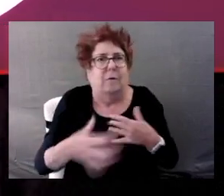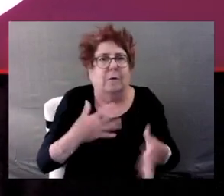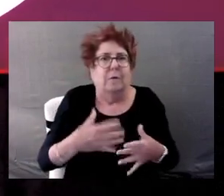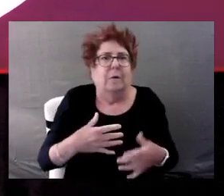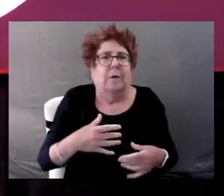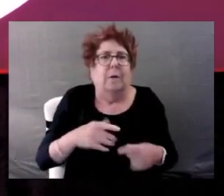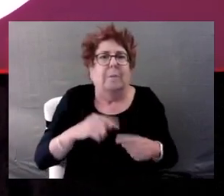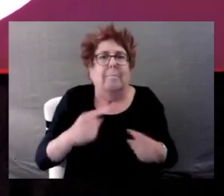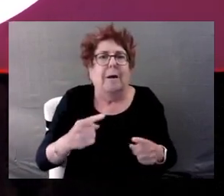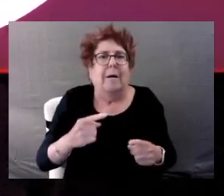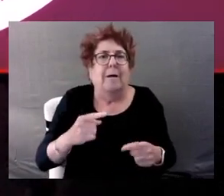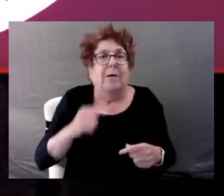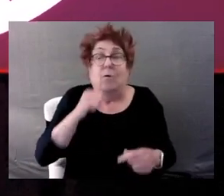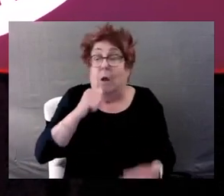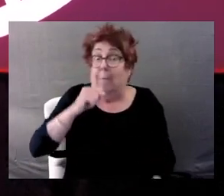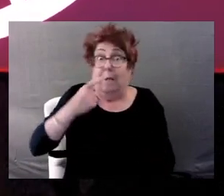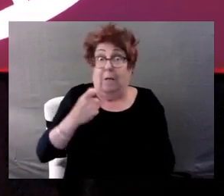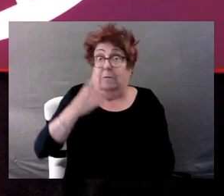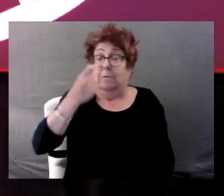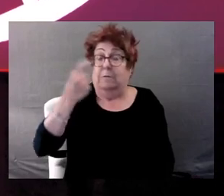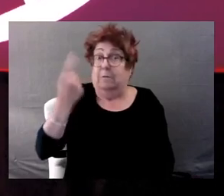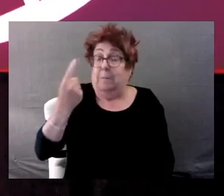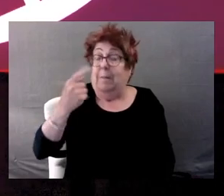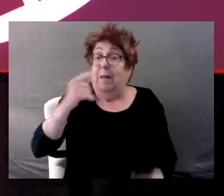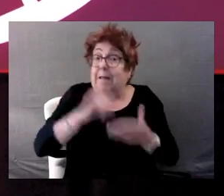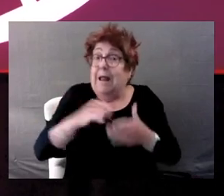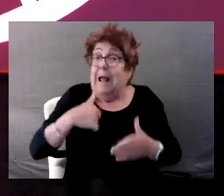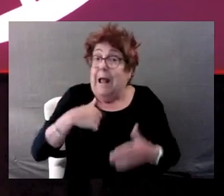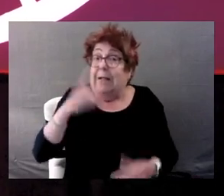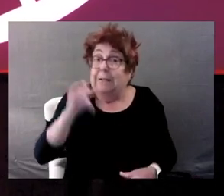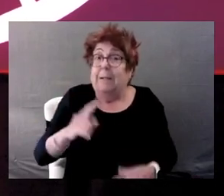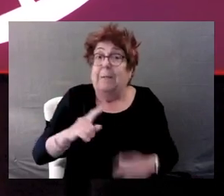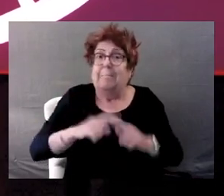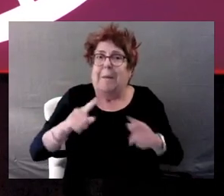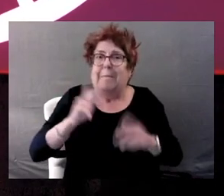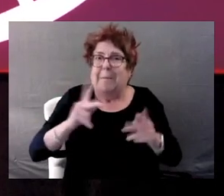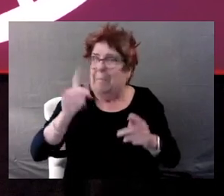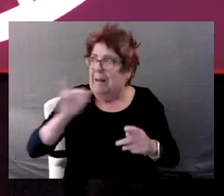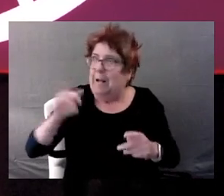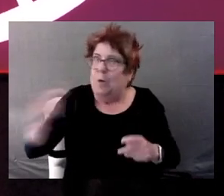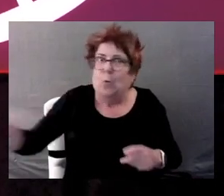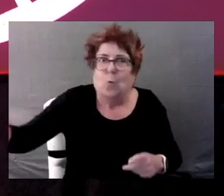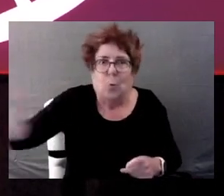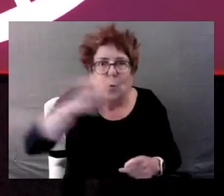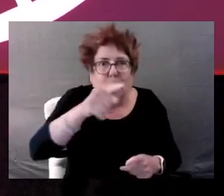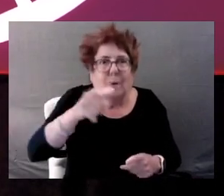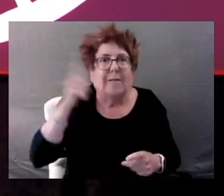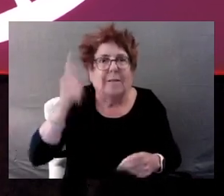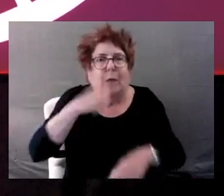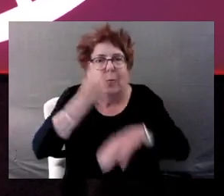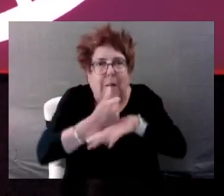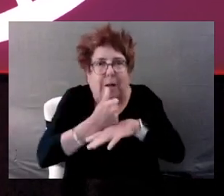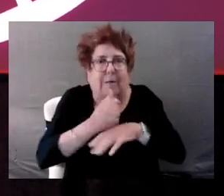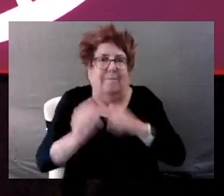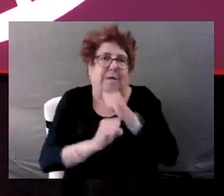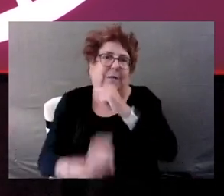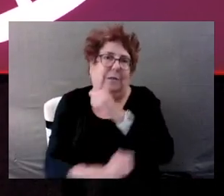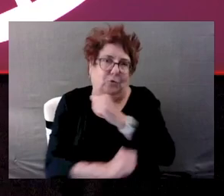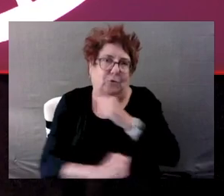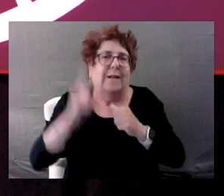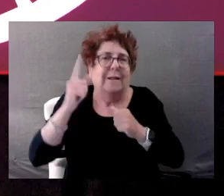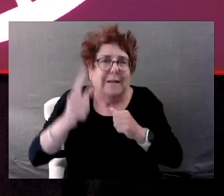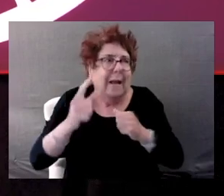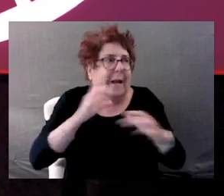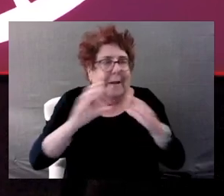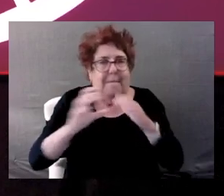you. There were people who created the foundation, and they communicated. They communicated a